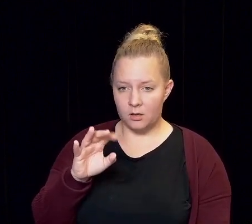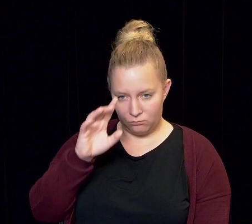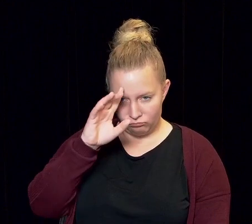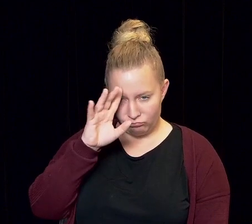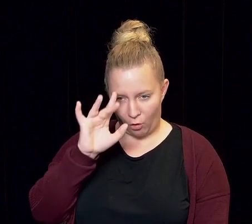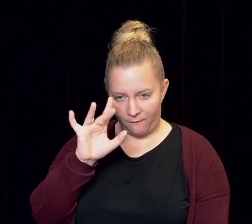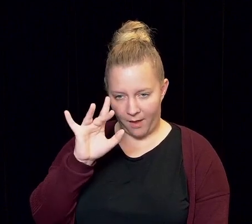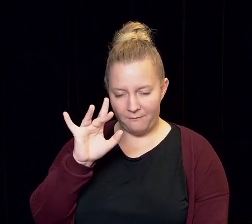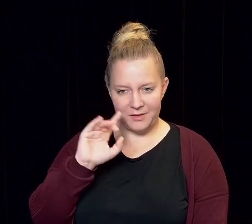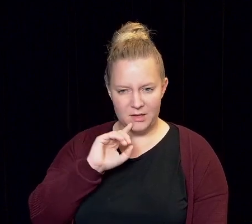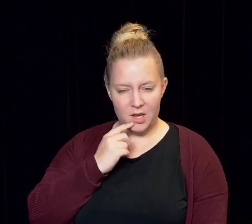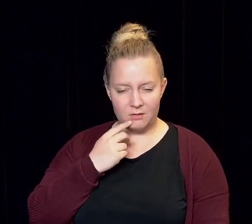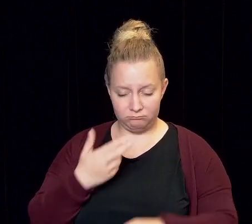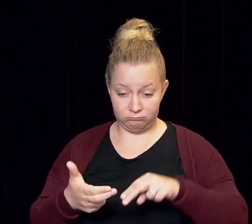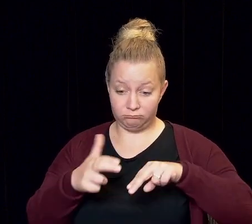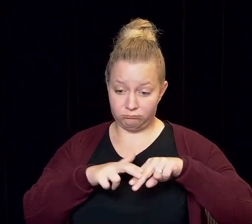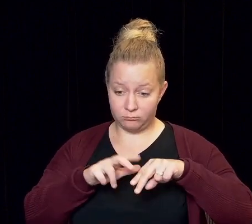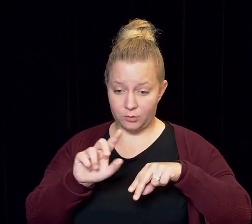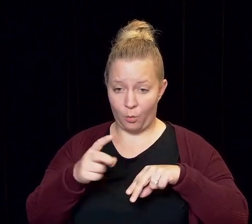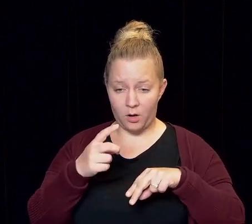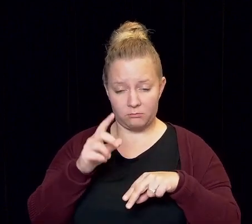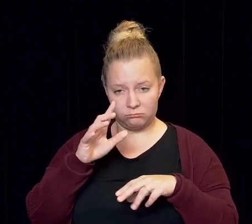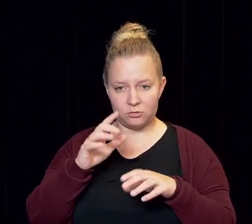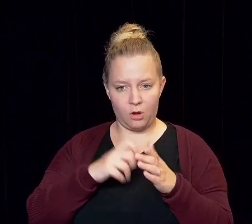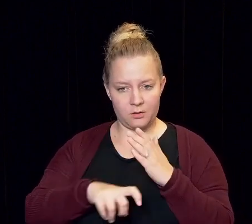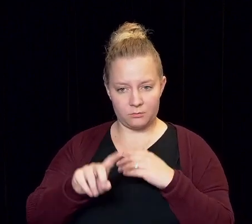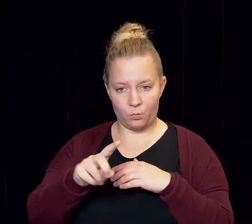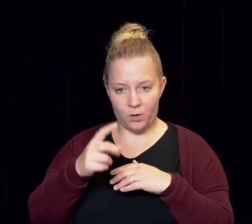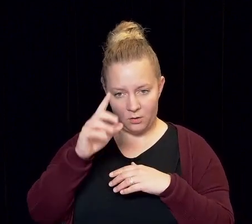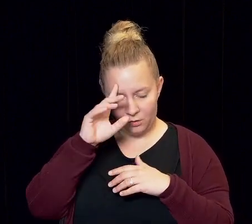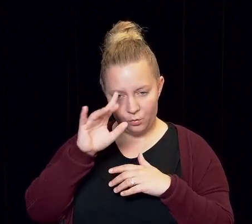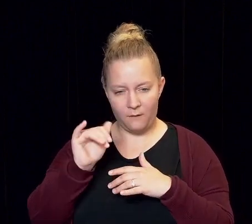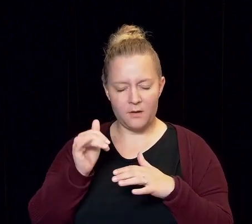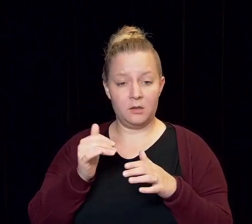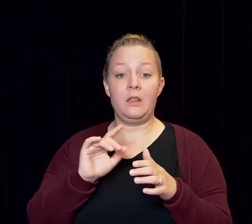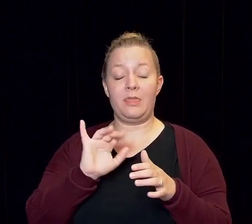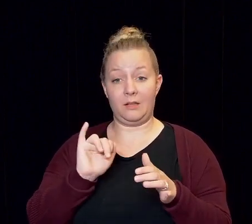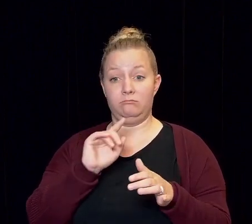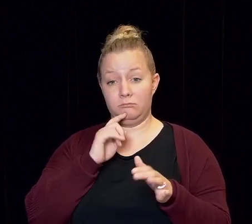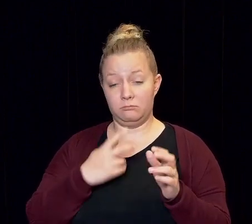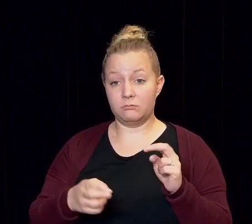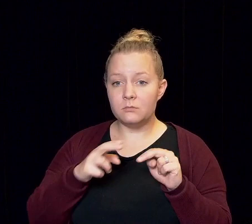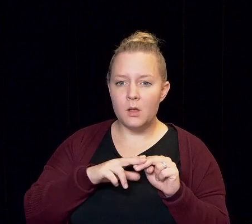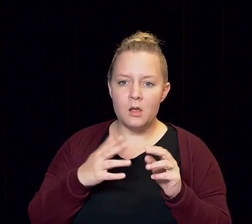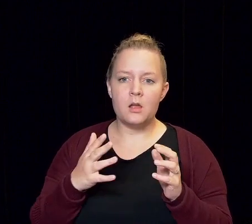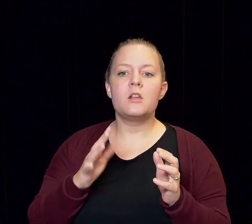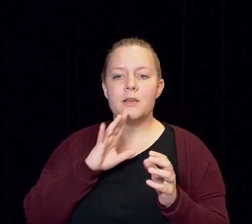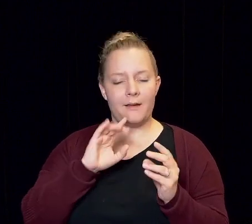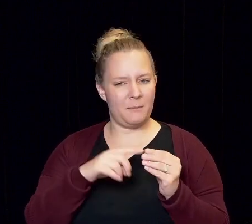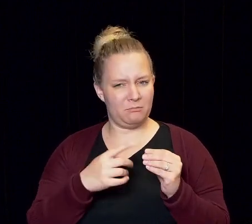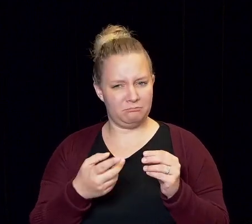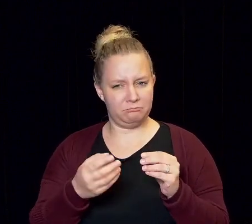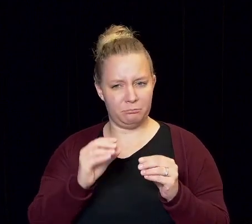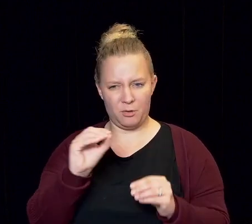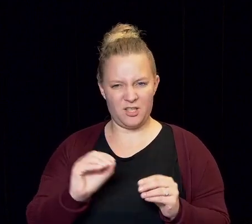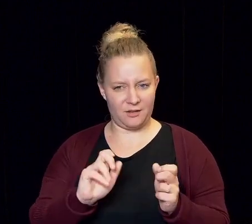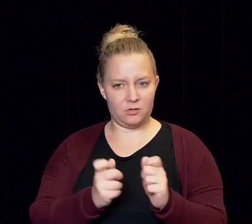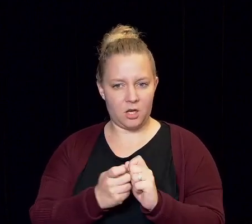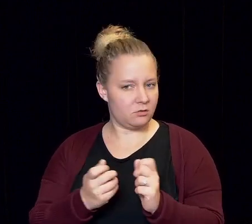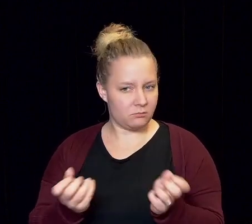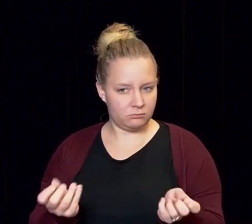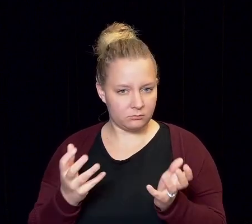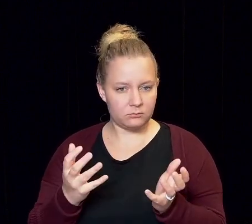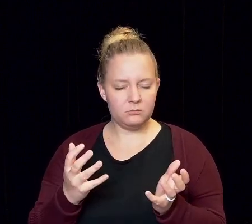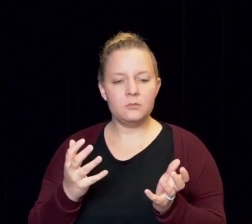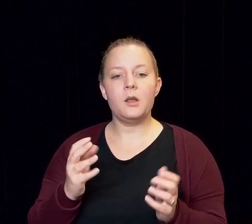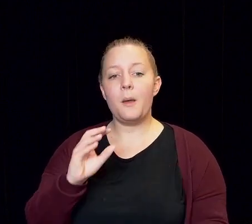piece of candy is now $1 more and costs $1.25, that's a huge increase. So we talk about by what percent did it change. When you